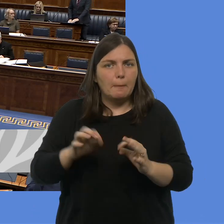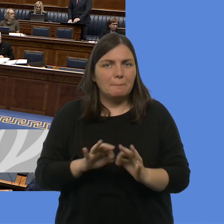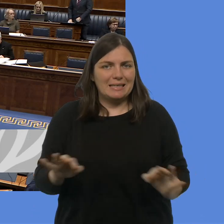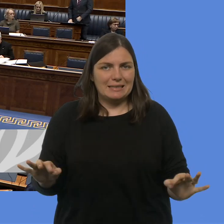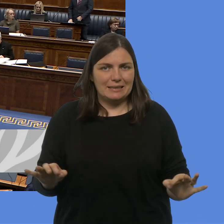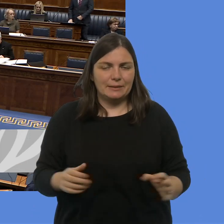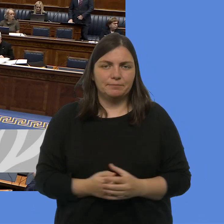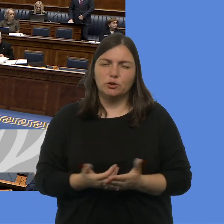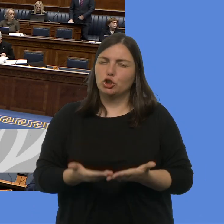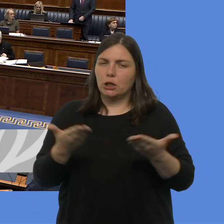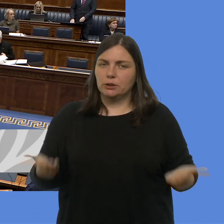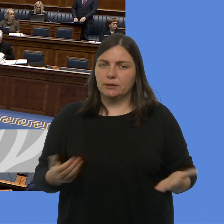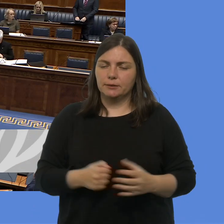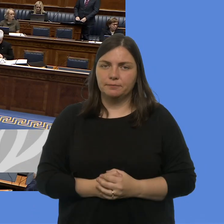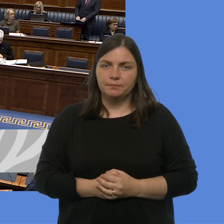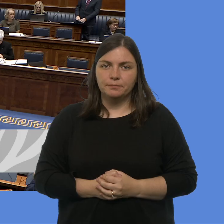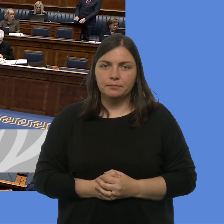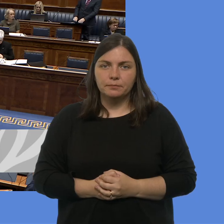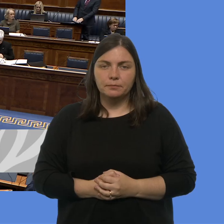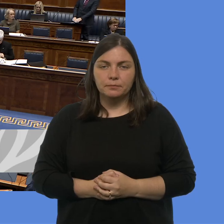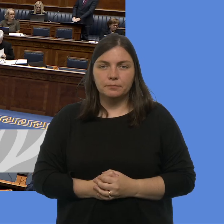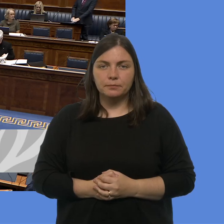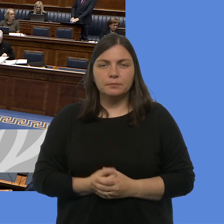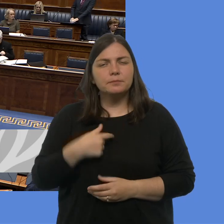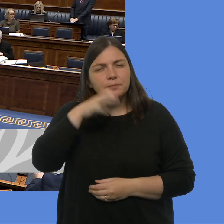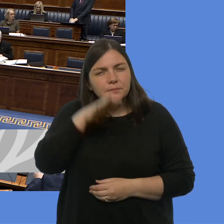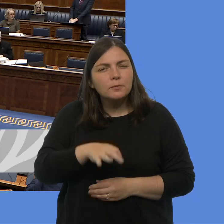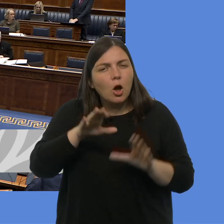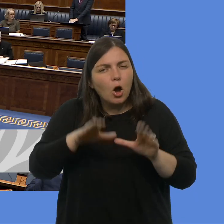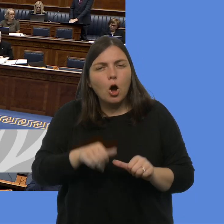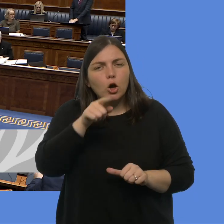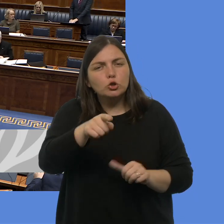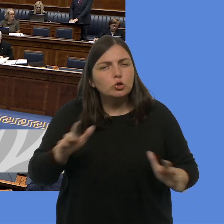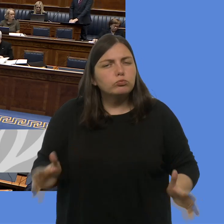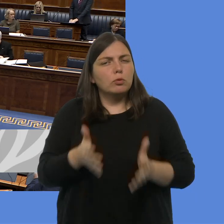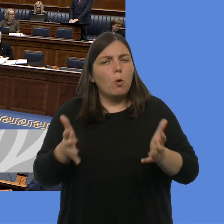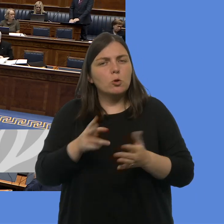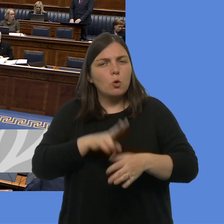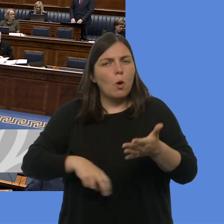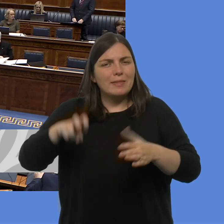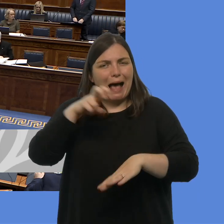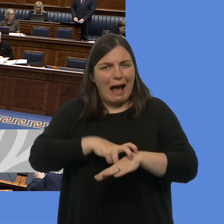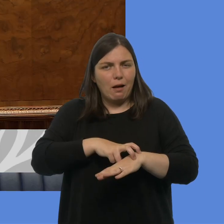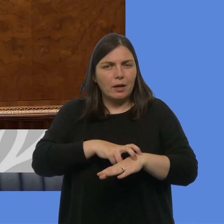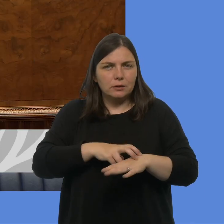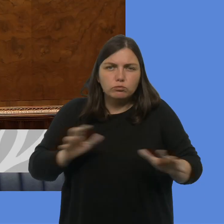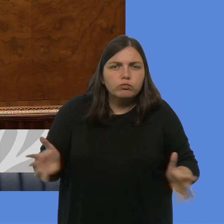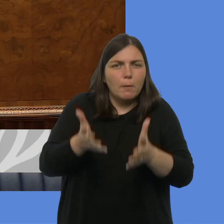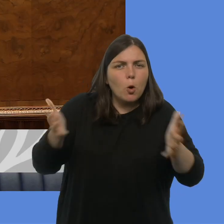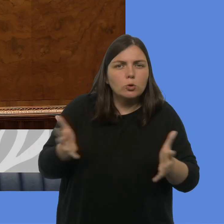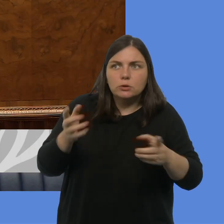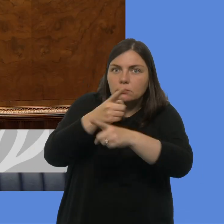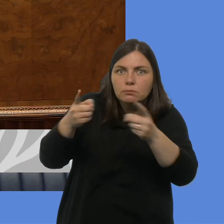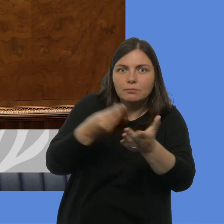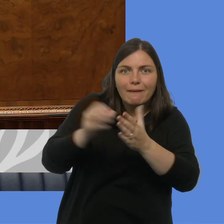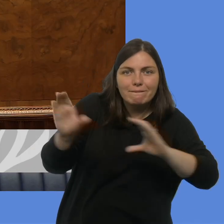Minister, how she promotes Northern Ireland to potential investors as part of her work when her party colleague calls Northern Ireland